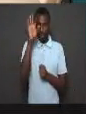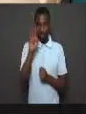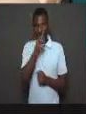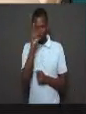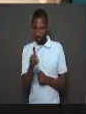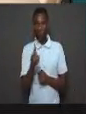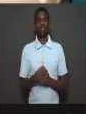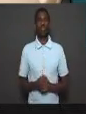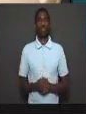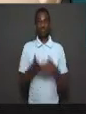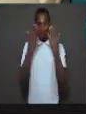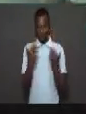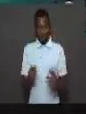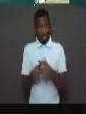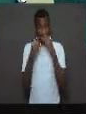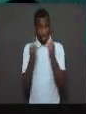You may begin, students.